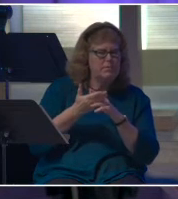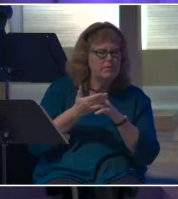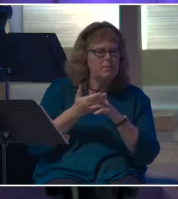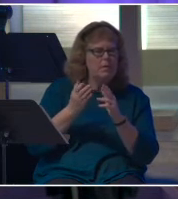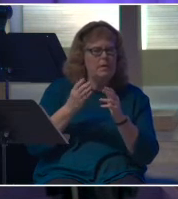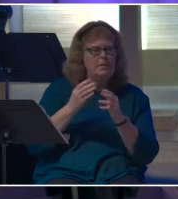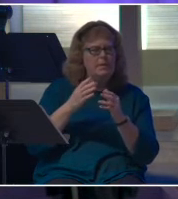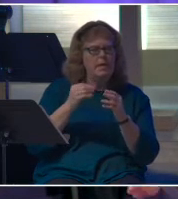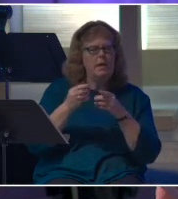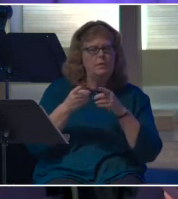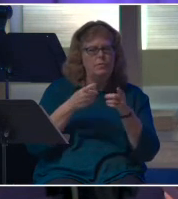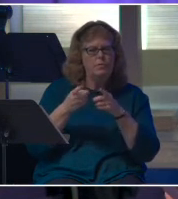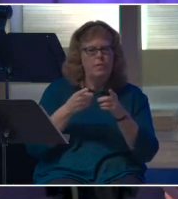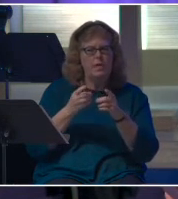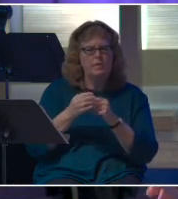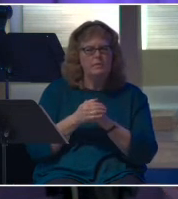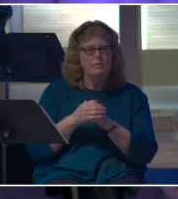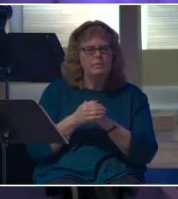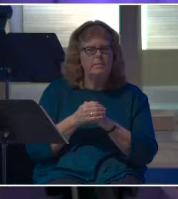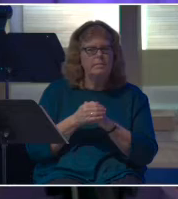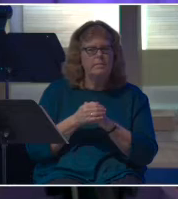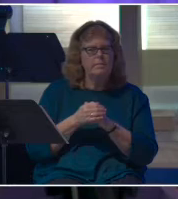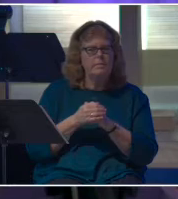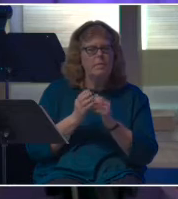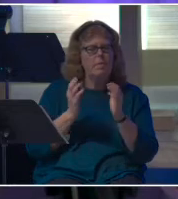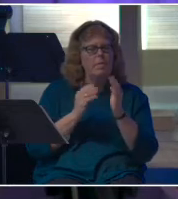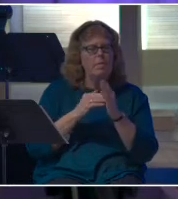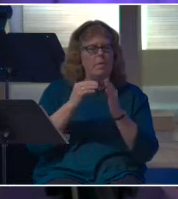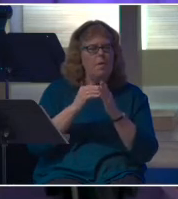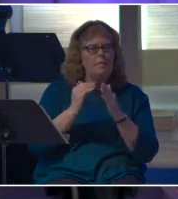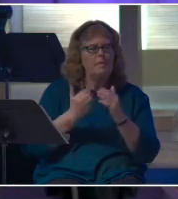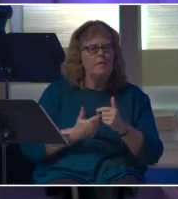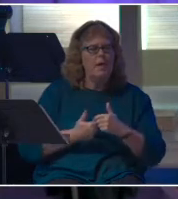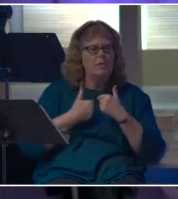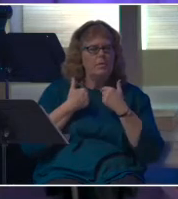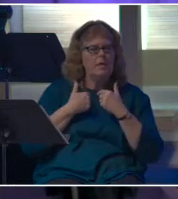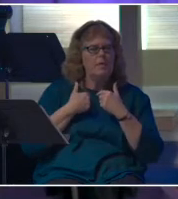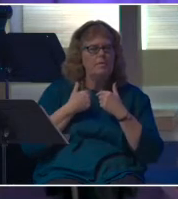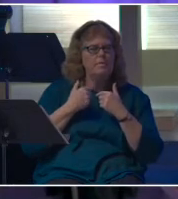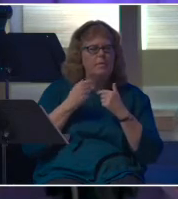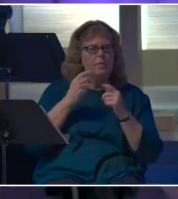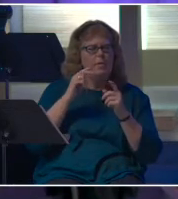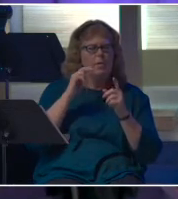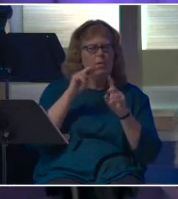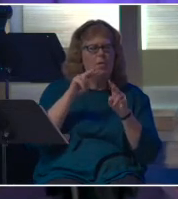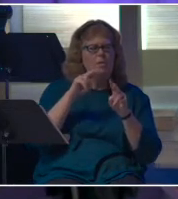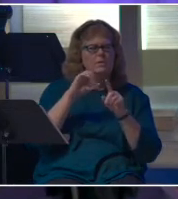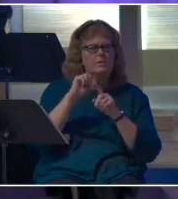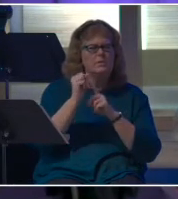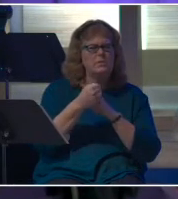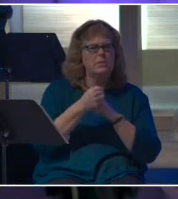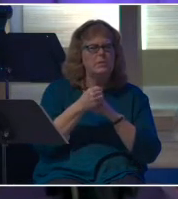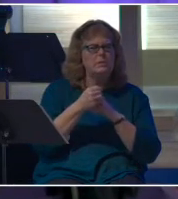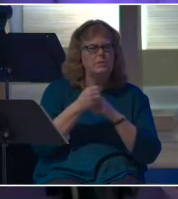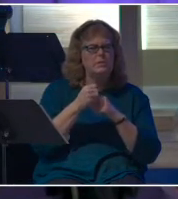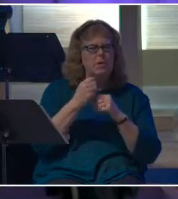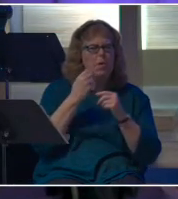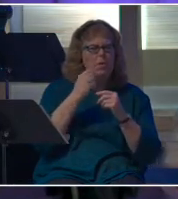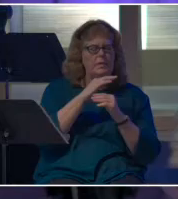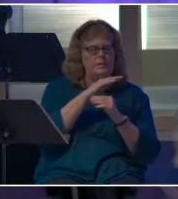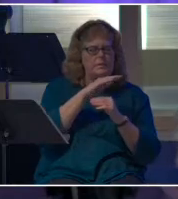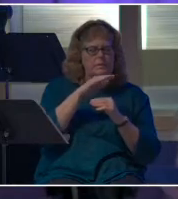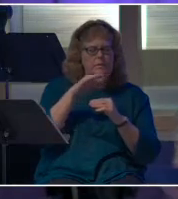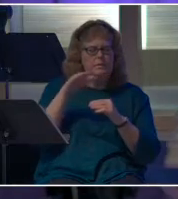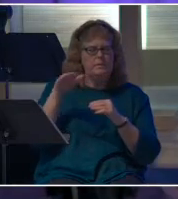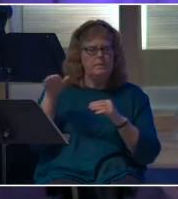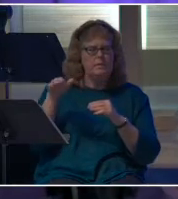interrupt and to direct. So often in our life, we're looking at our circumstances in a very horizontal sense,